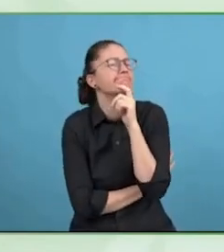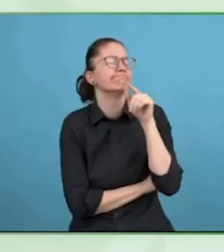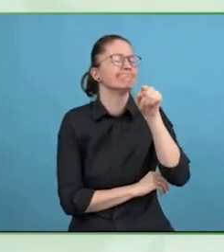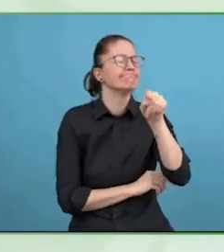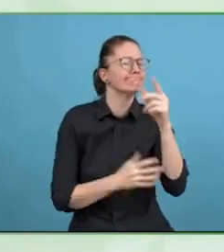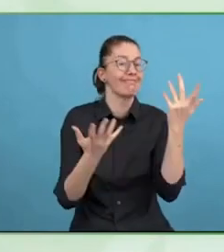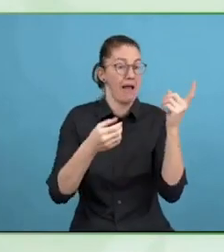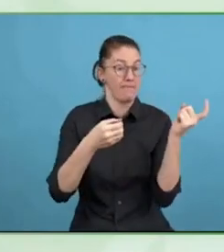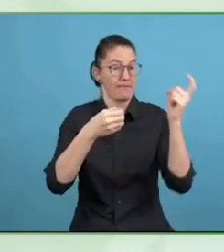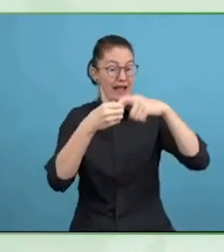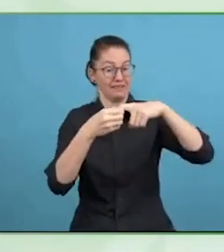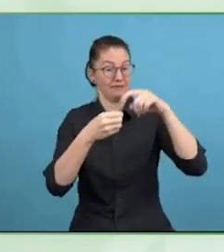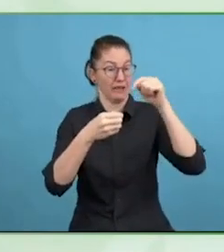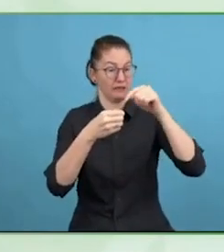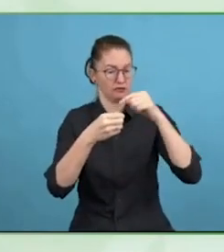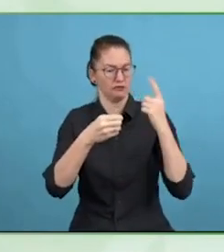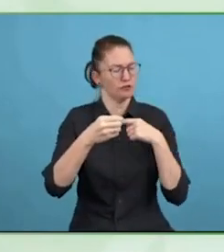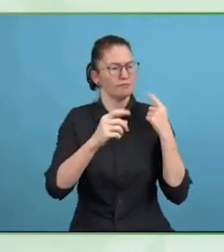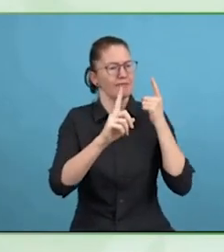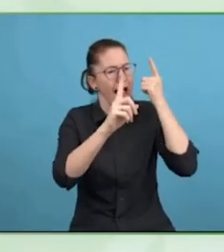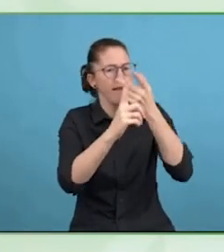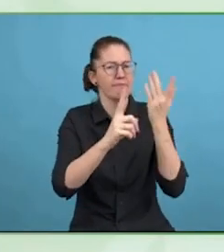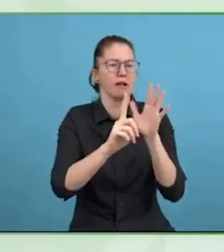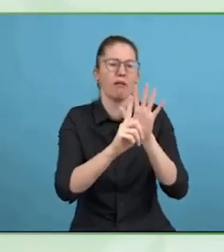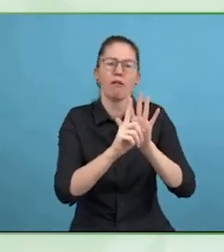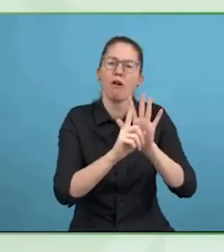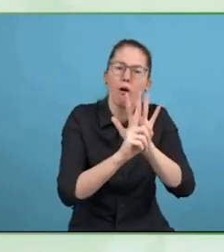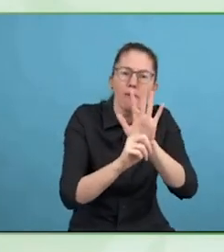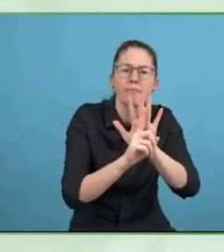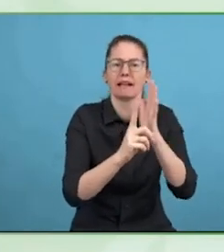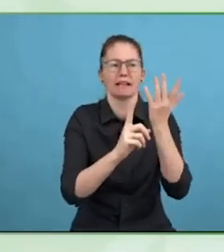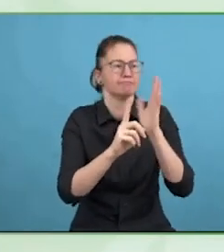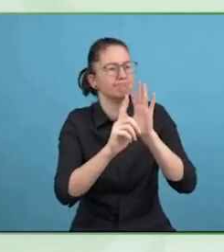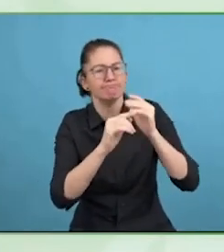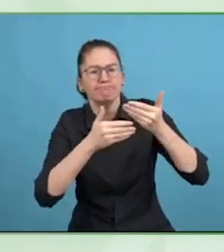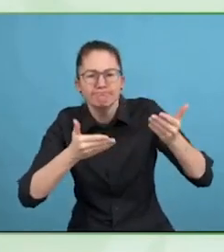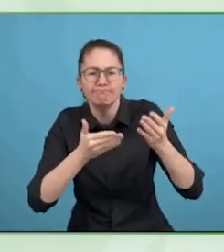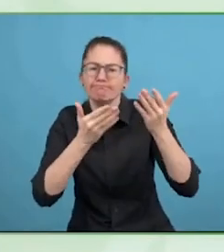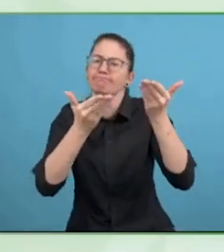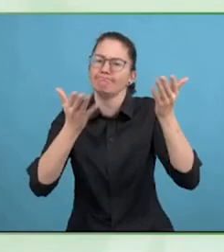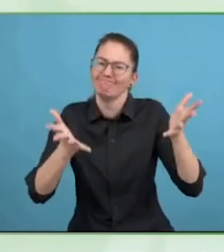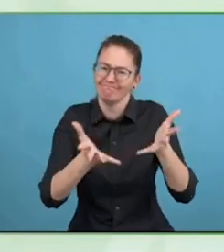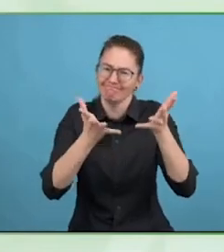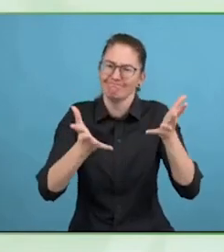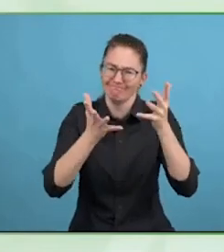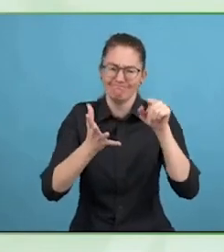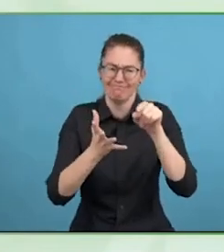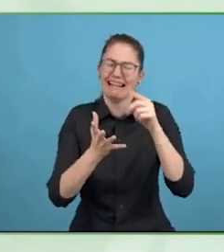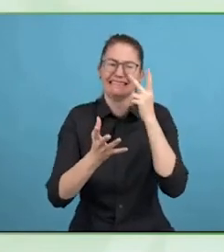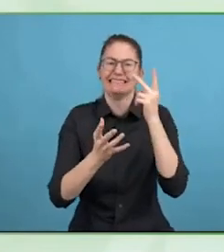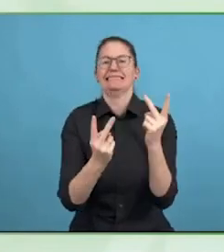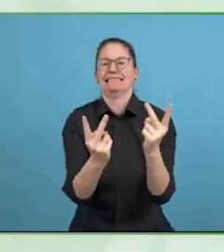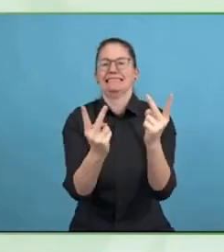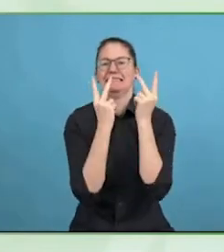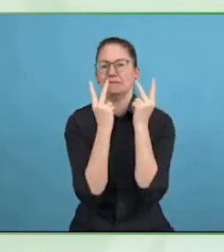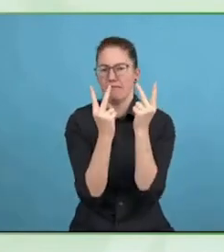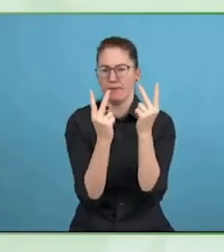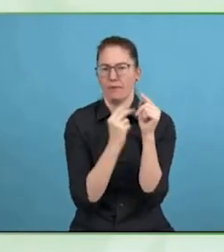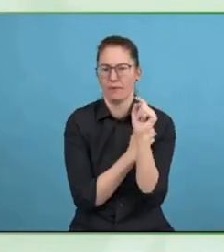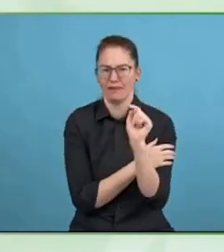CBM, just three persons in CBM working on that. And we would never say that we have